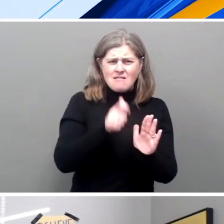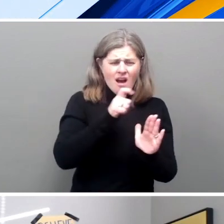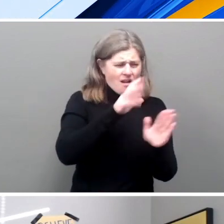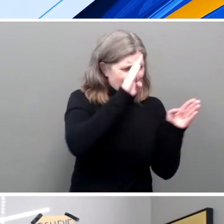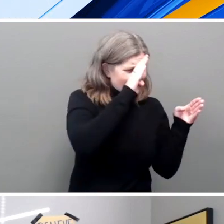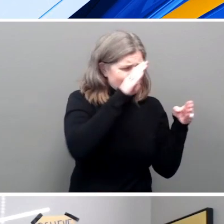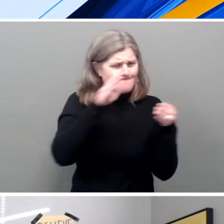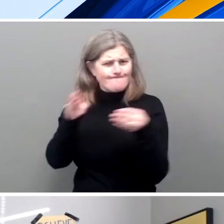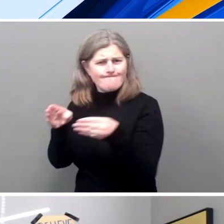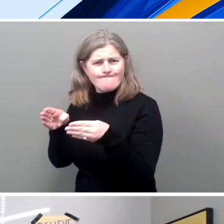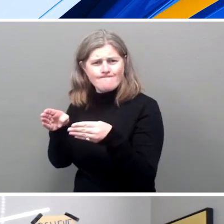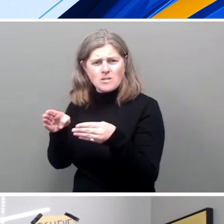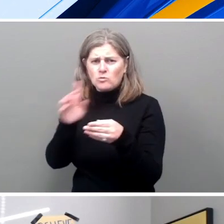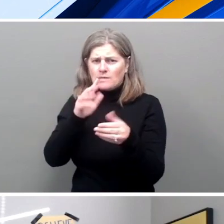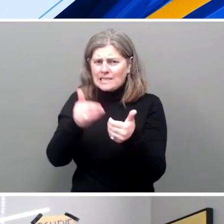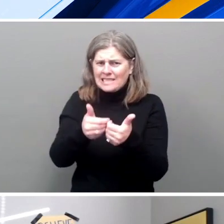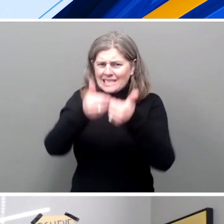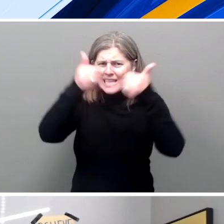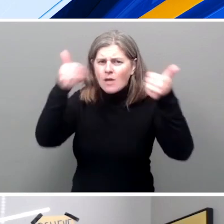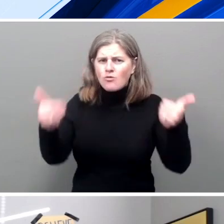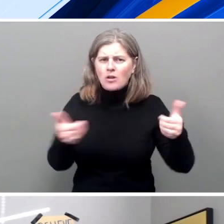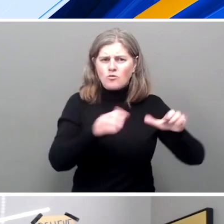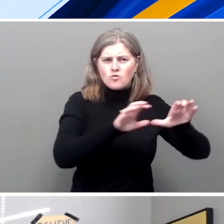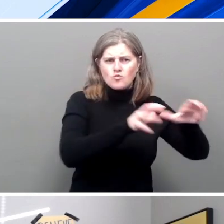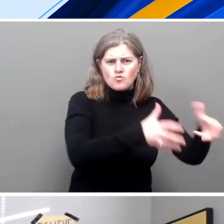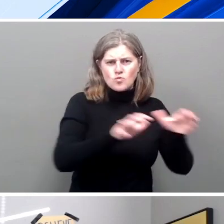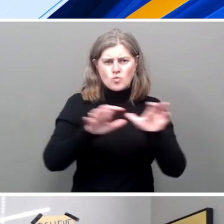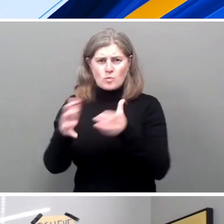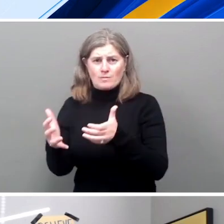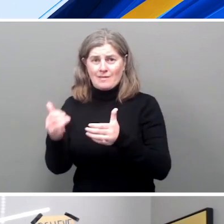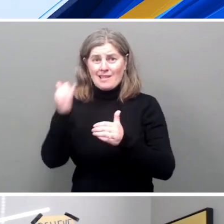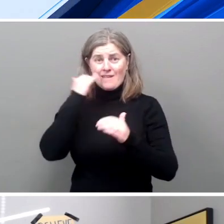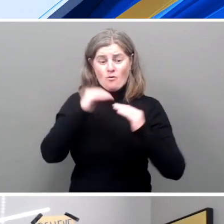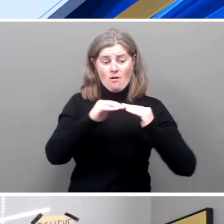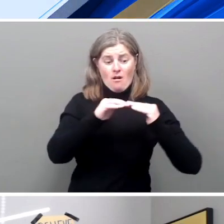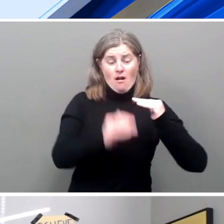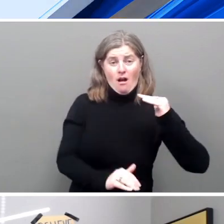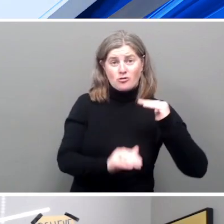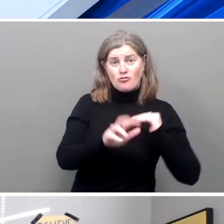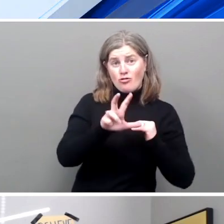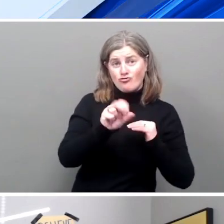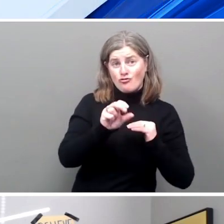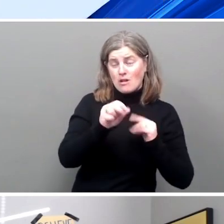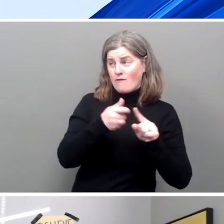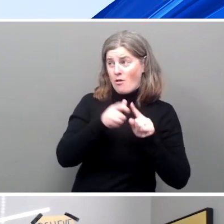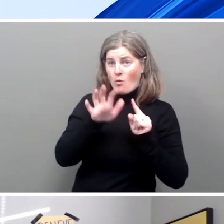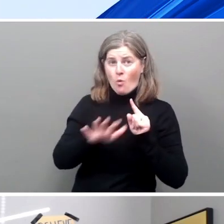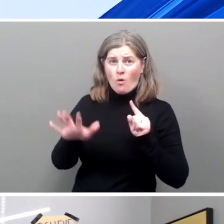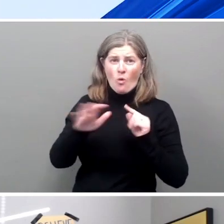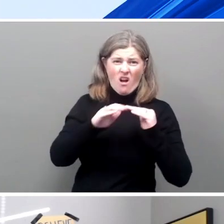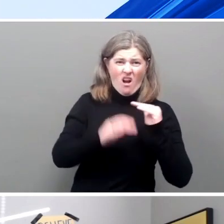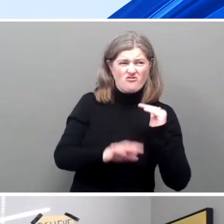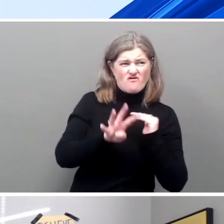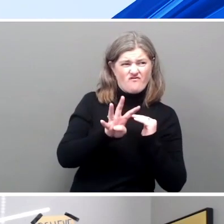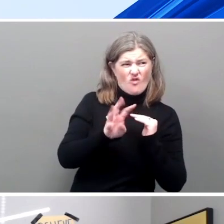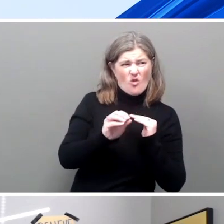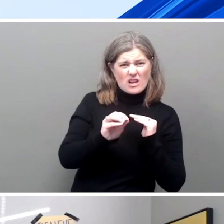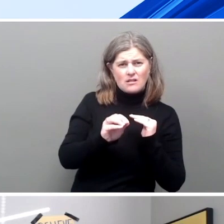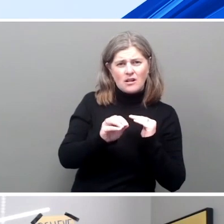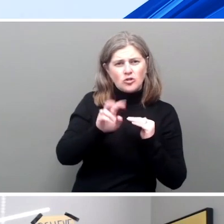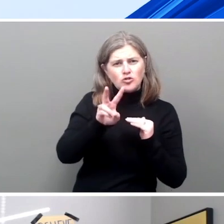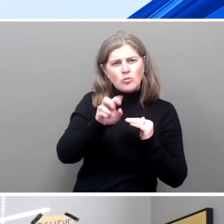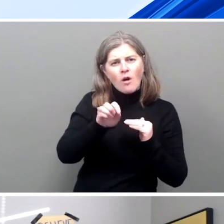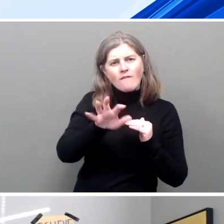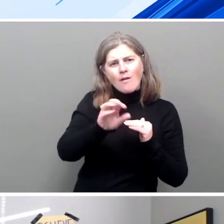toward separating out the groups, because if you're under 30 nationally even, or even 40, that's 2.5%